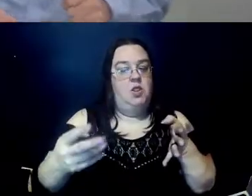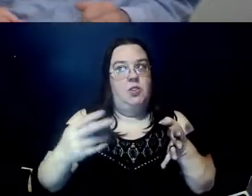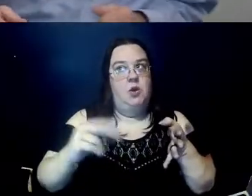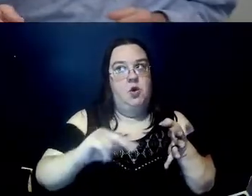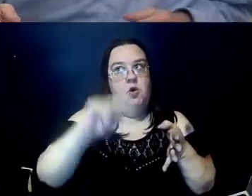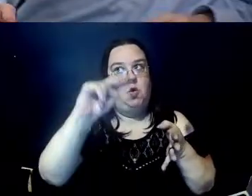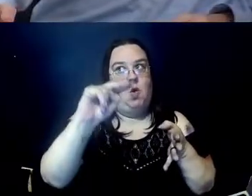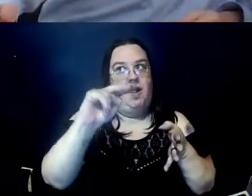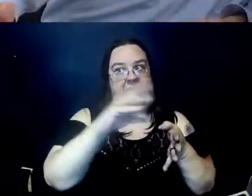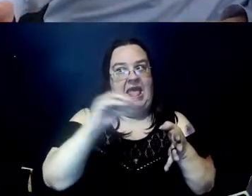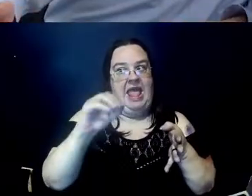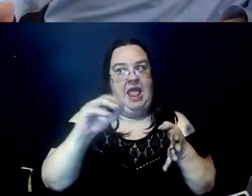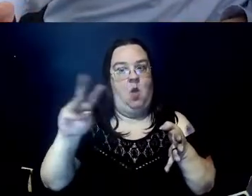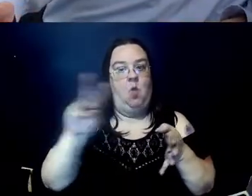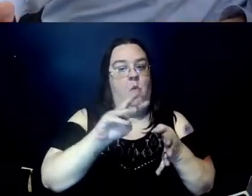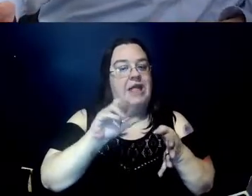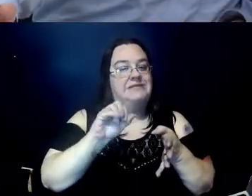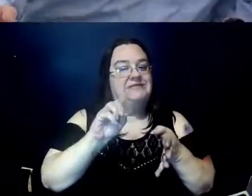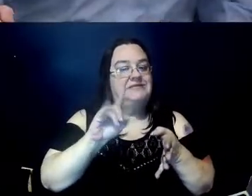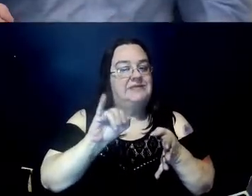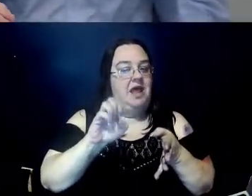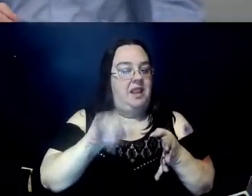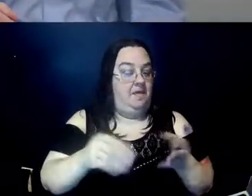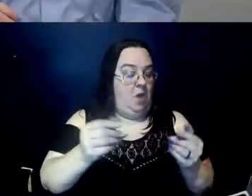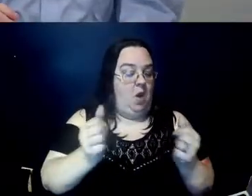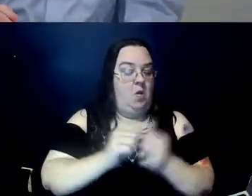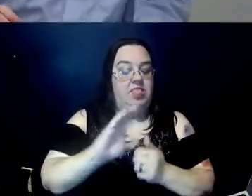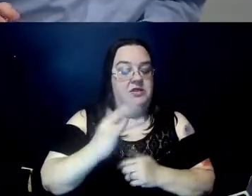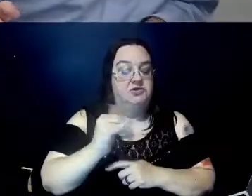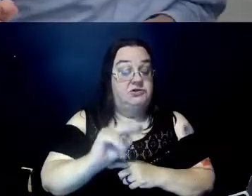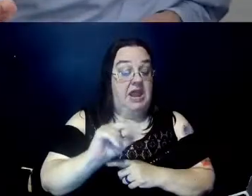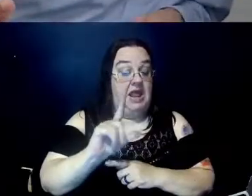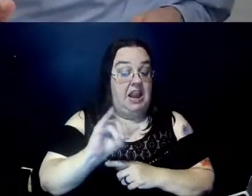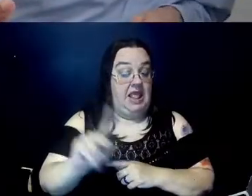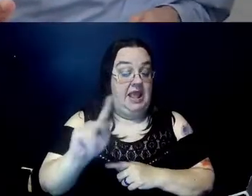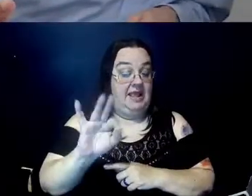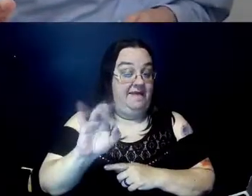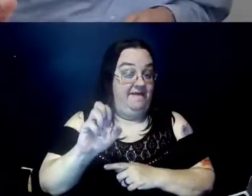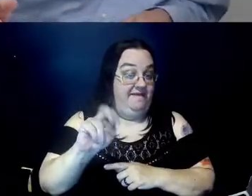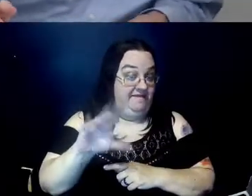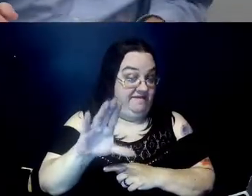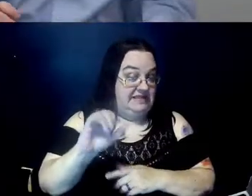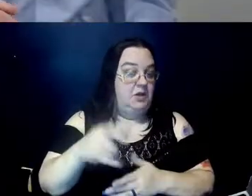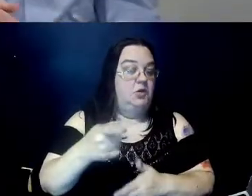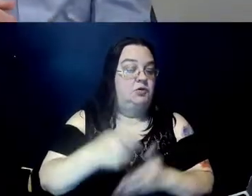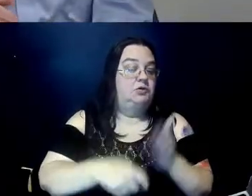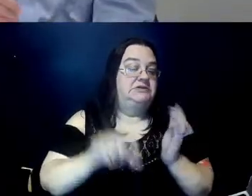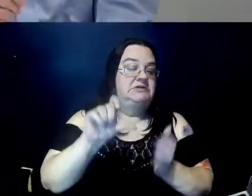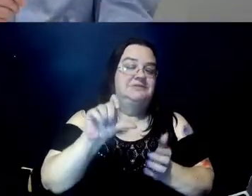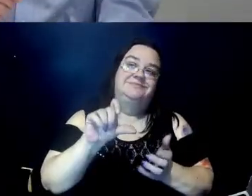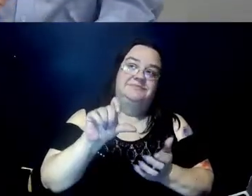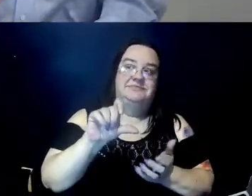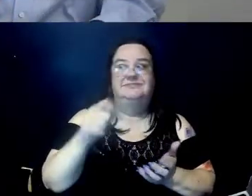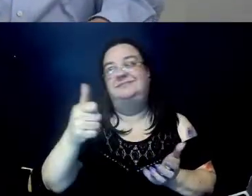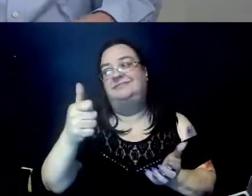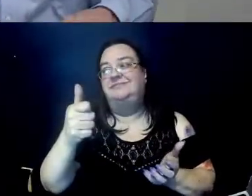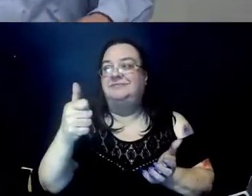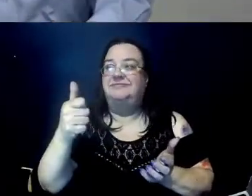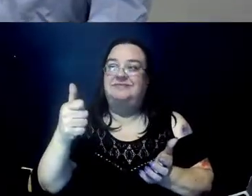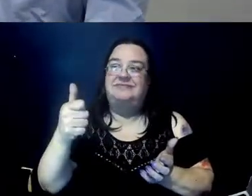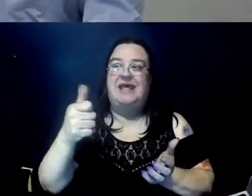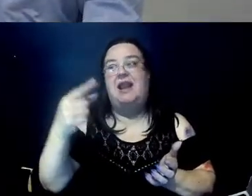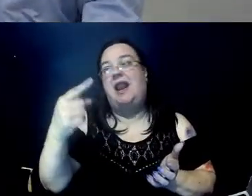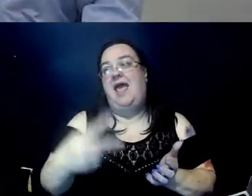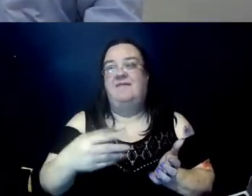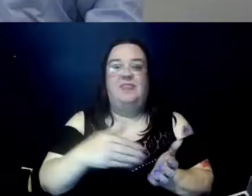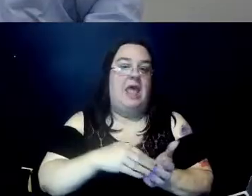and the west side of the property with chain link fence at a cost of $10,500?